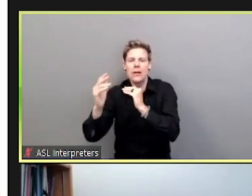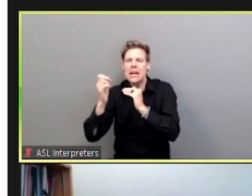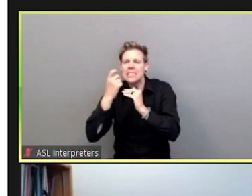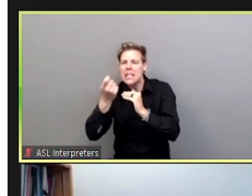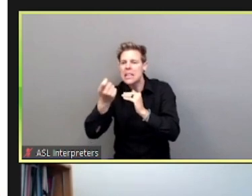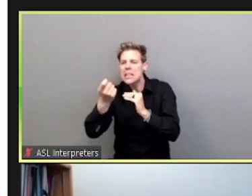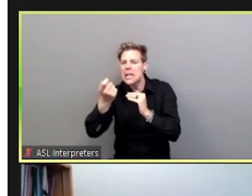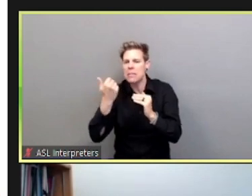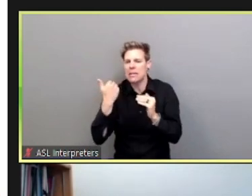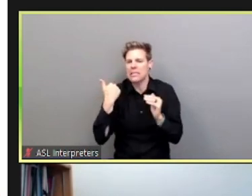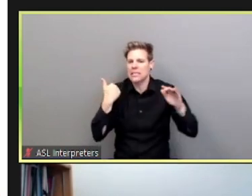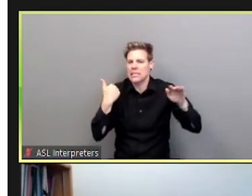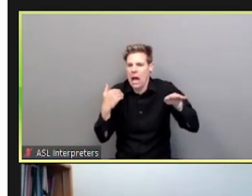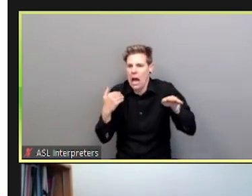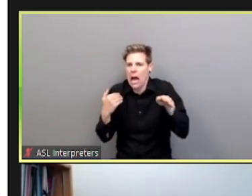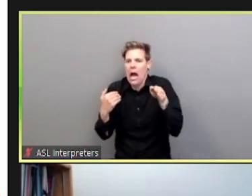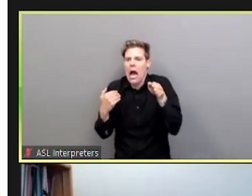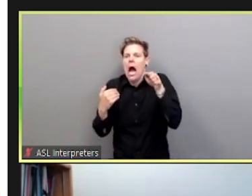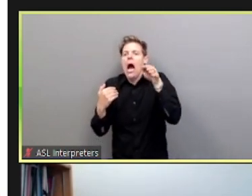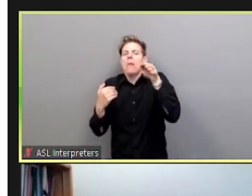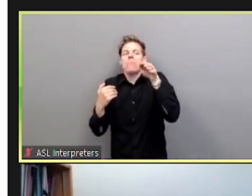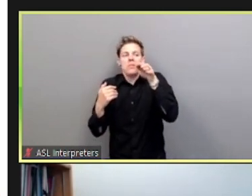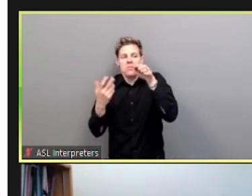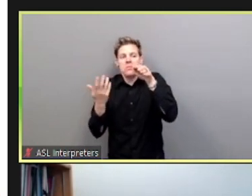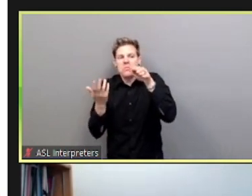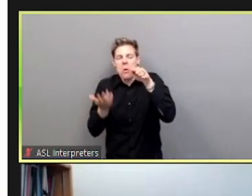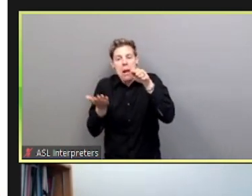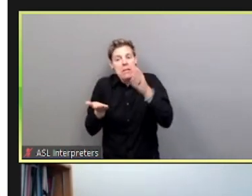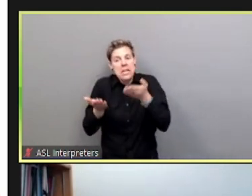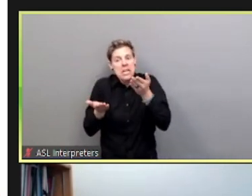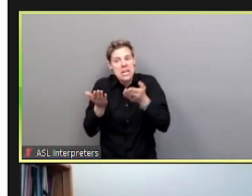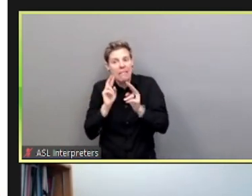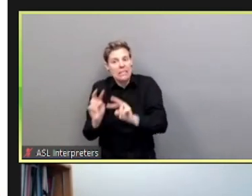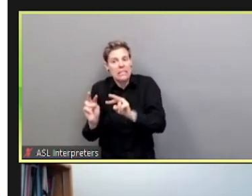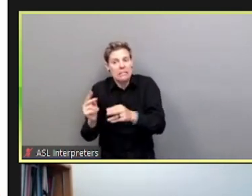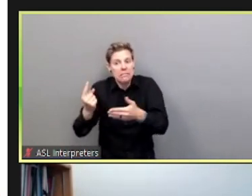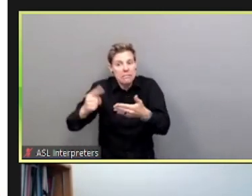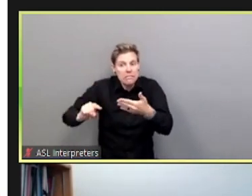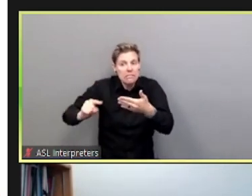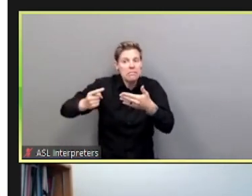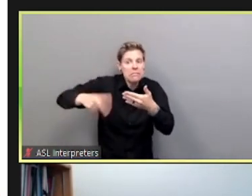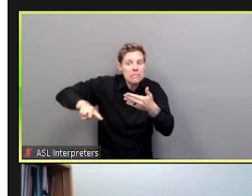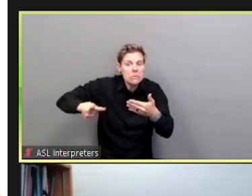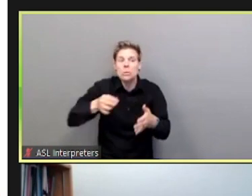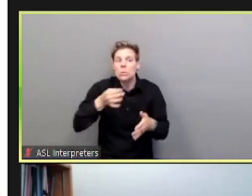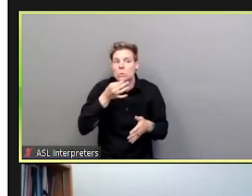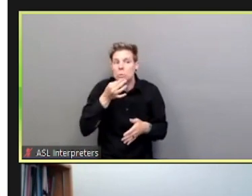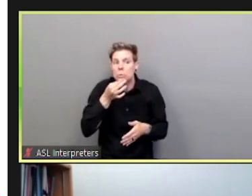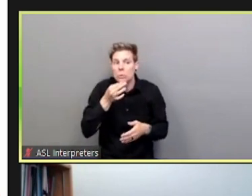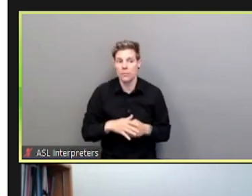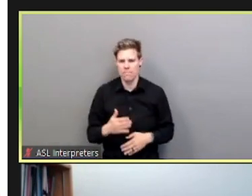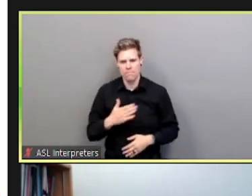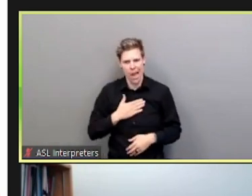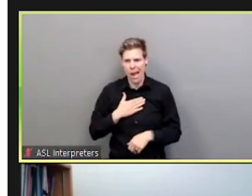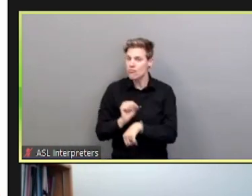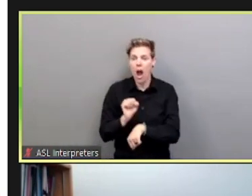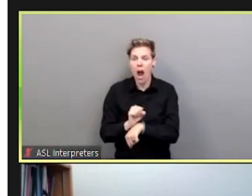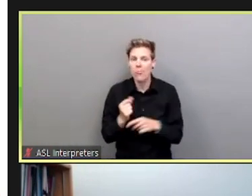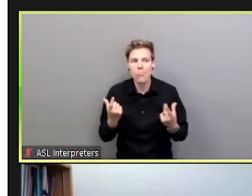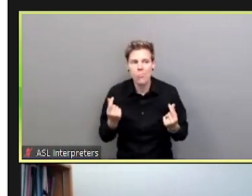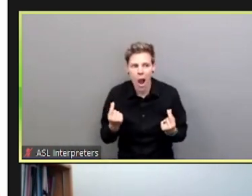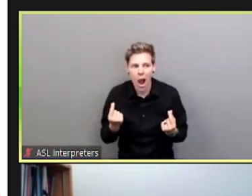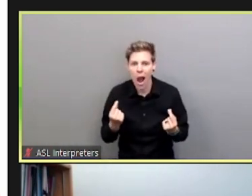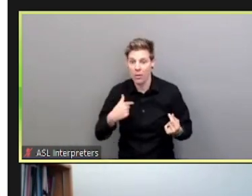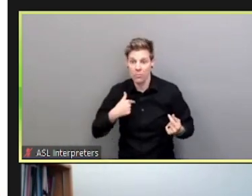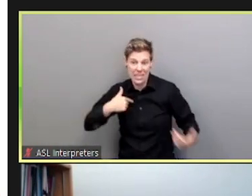slide. Again, it's my job to worry, so I certainly don't want to celebrate too early, but